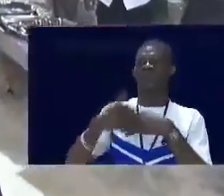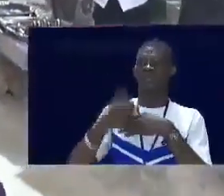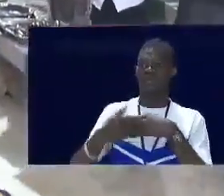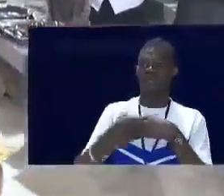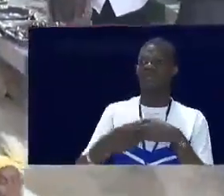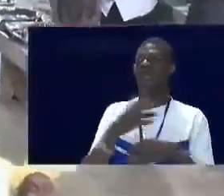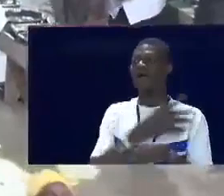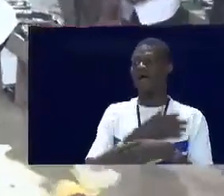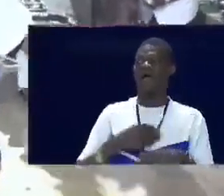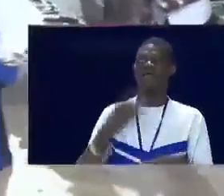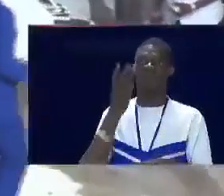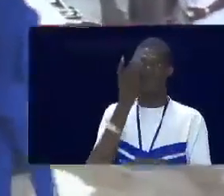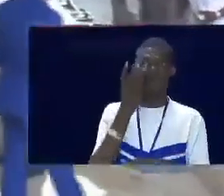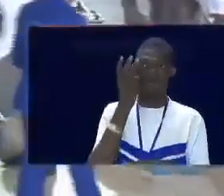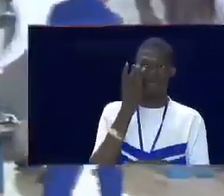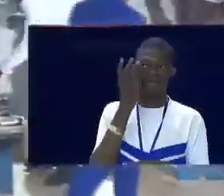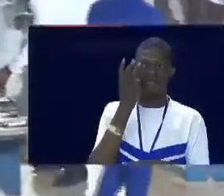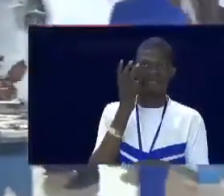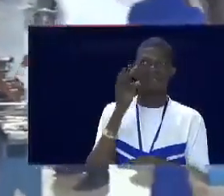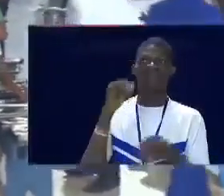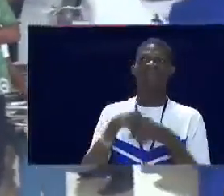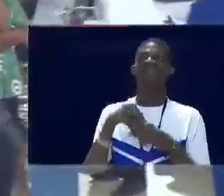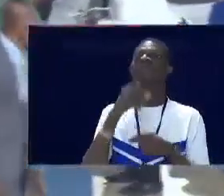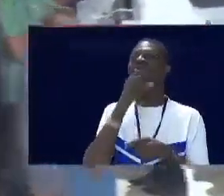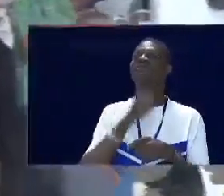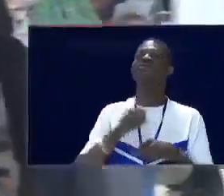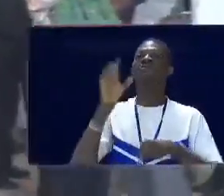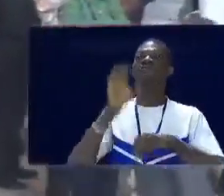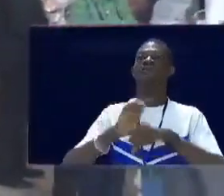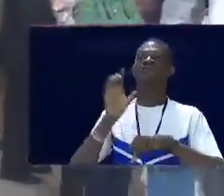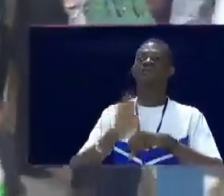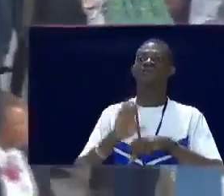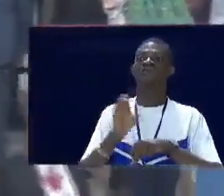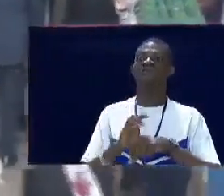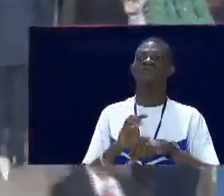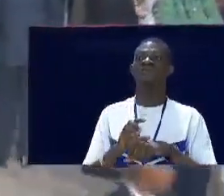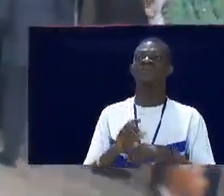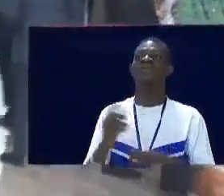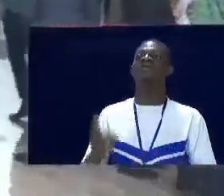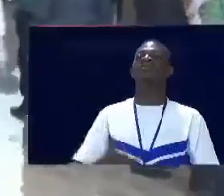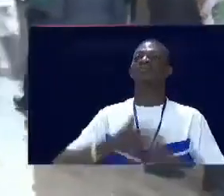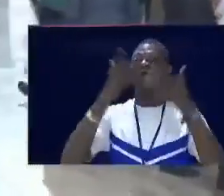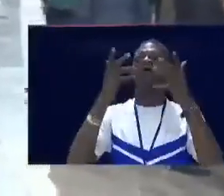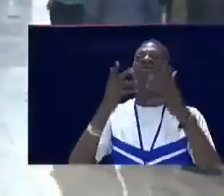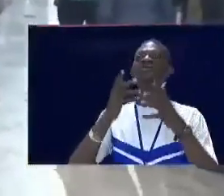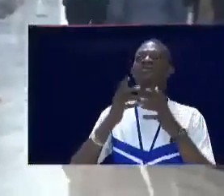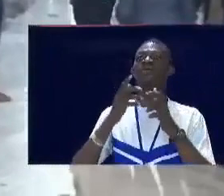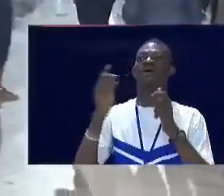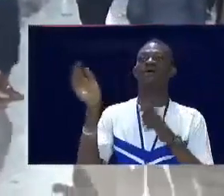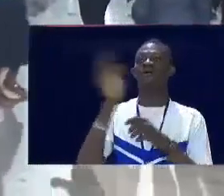and wine in the old auditorium, you will shout and wave your